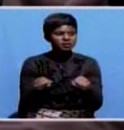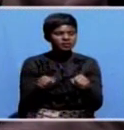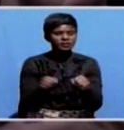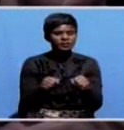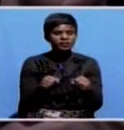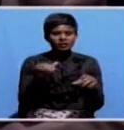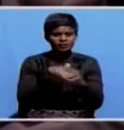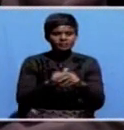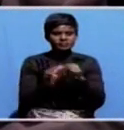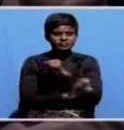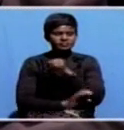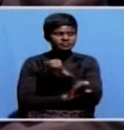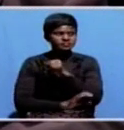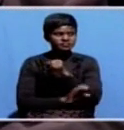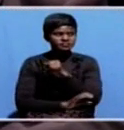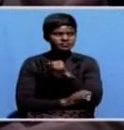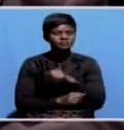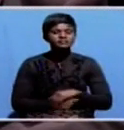in the world.